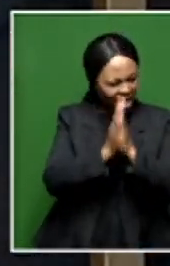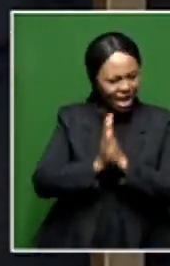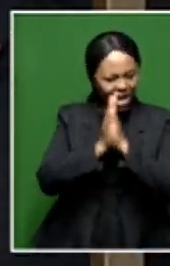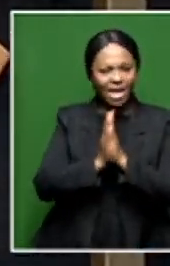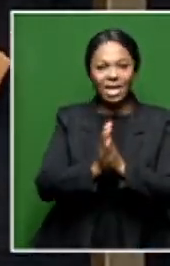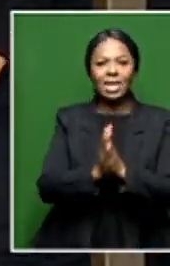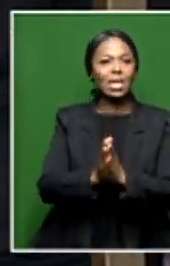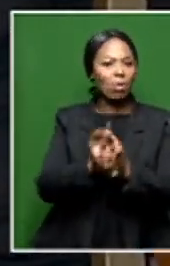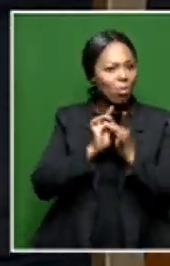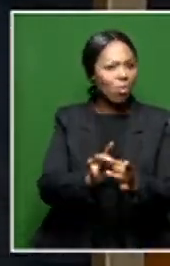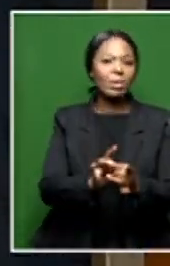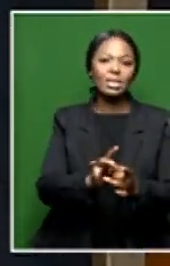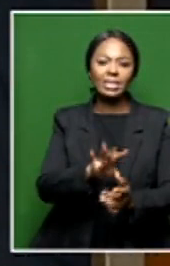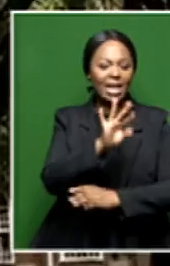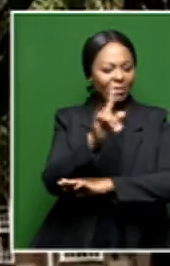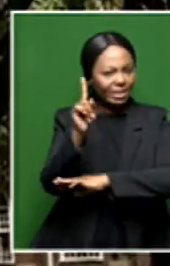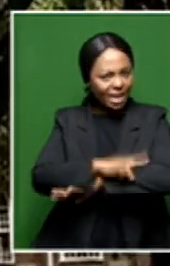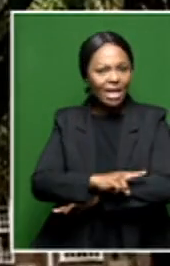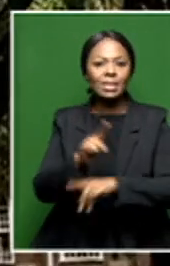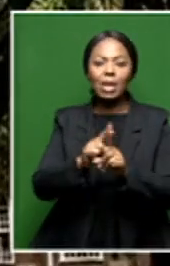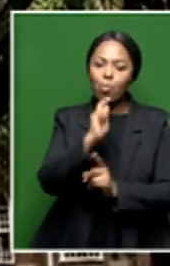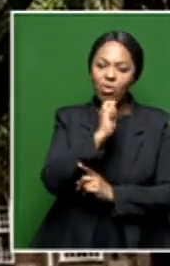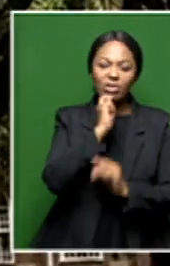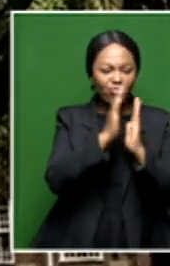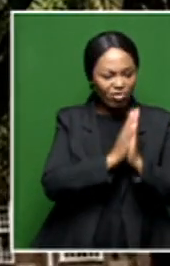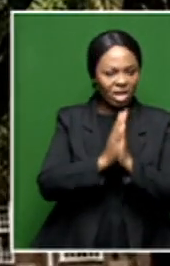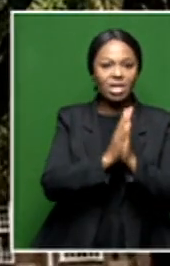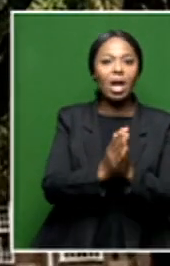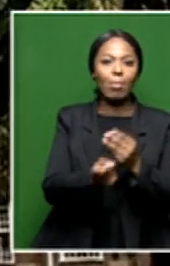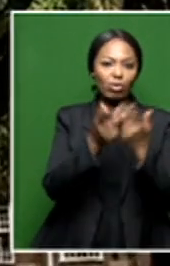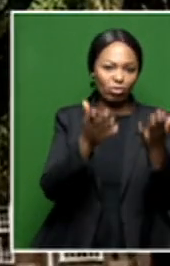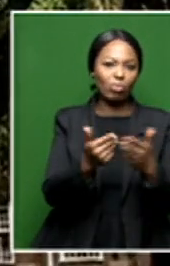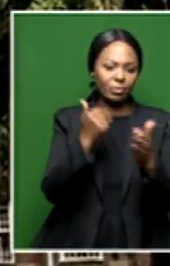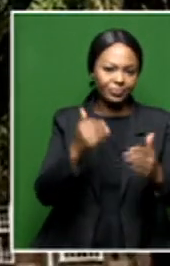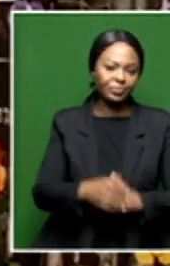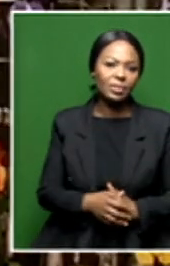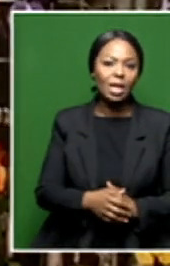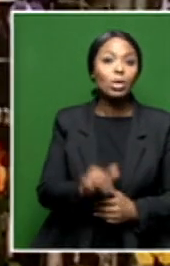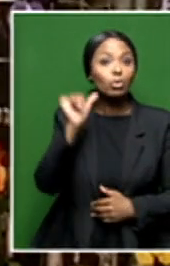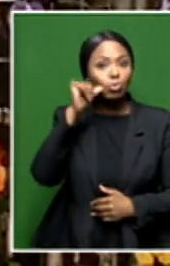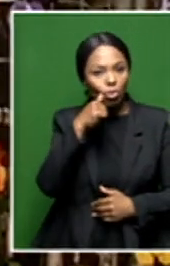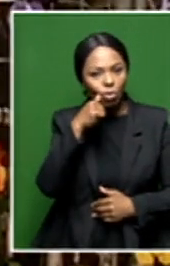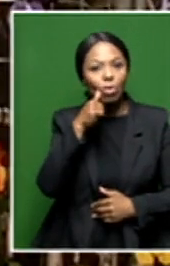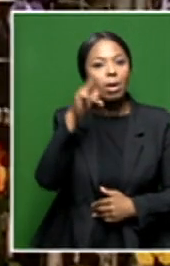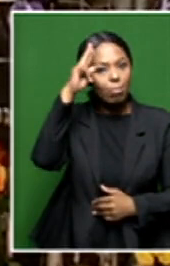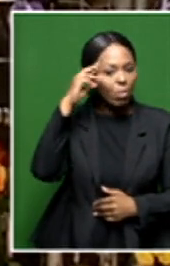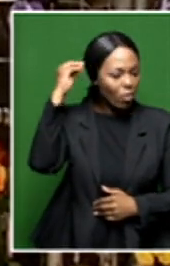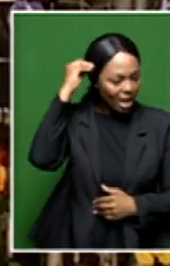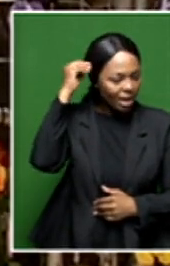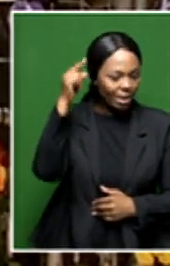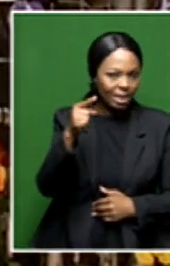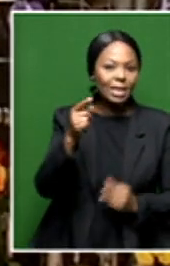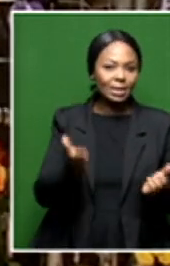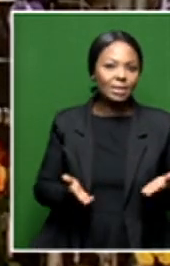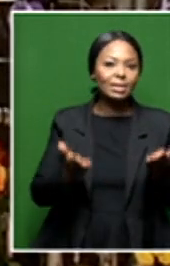with evening and morning prayer. So tomorrow, then, we will have a memorial service, which will be the